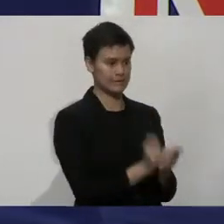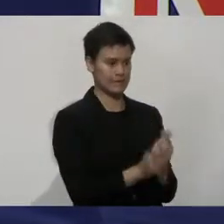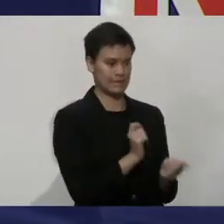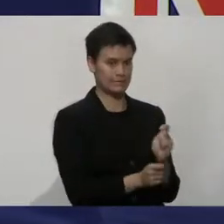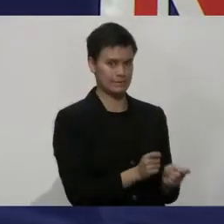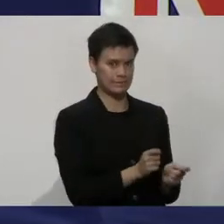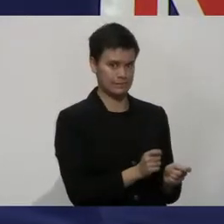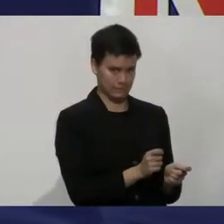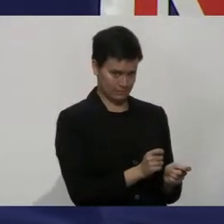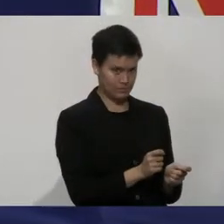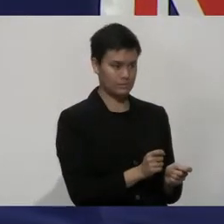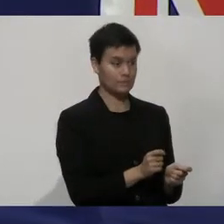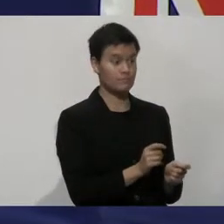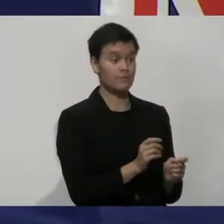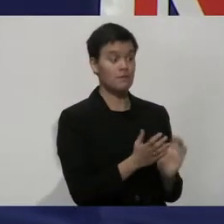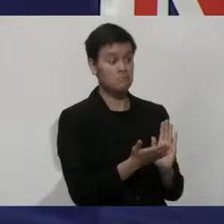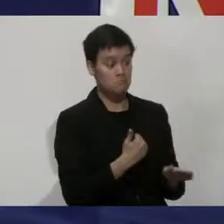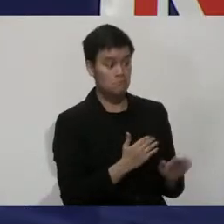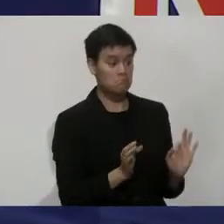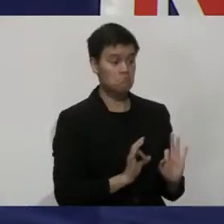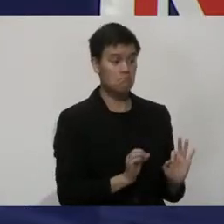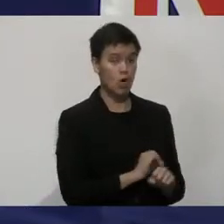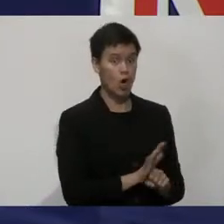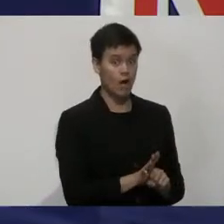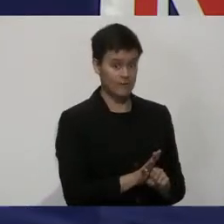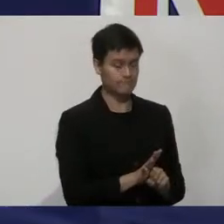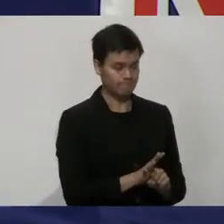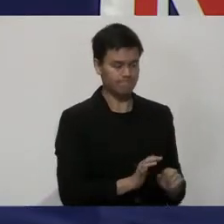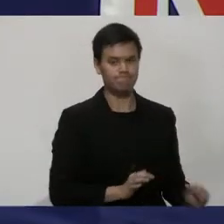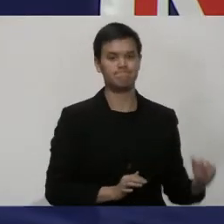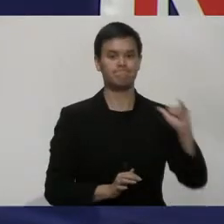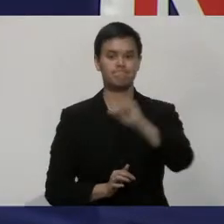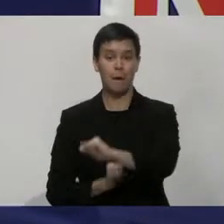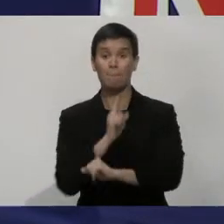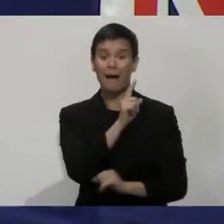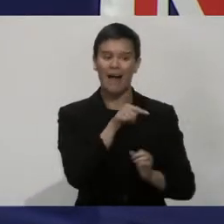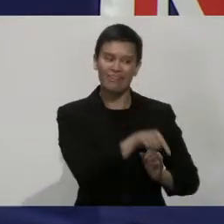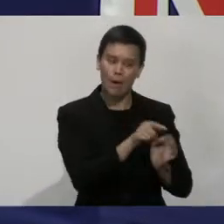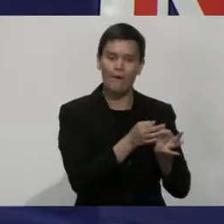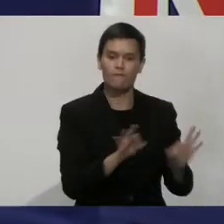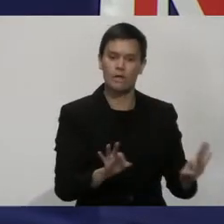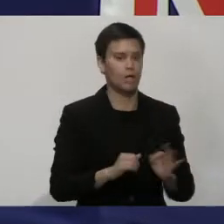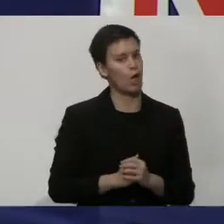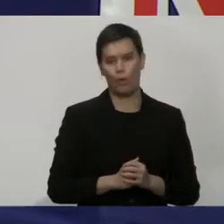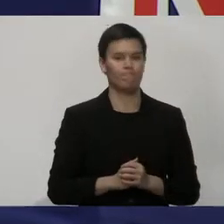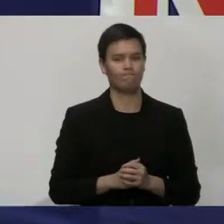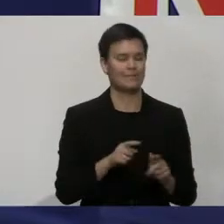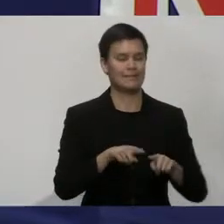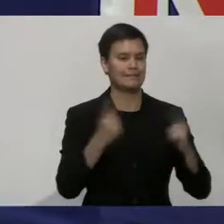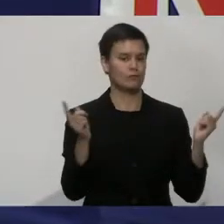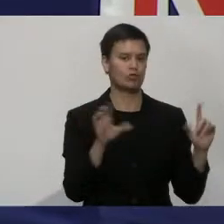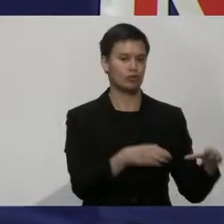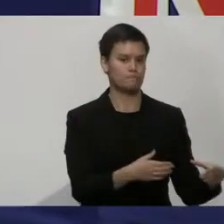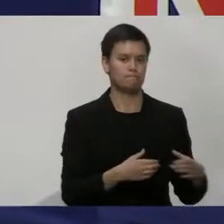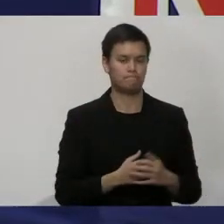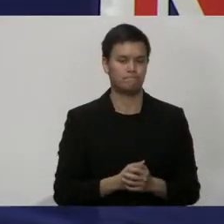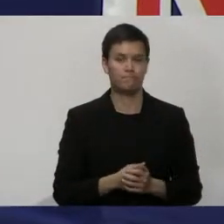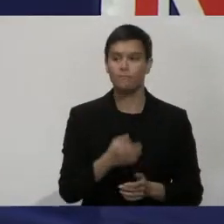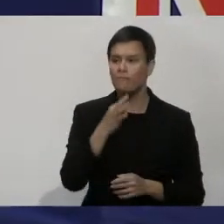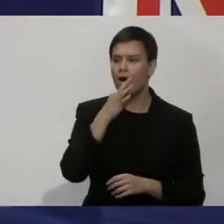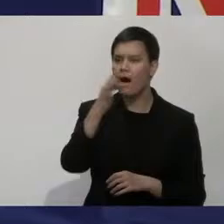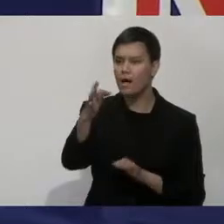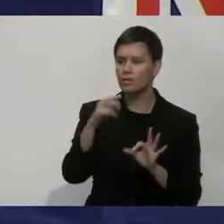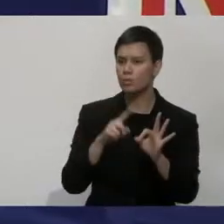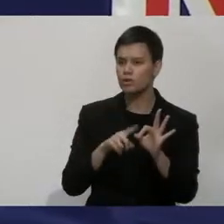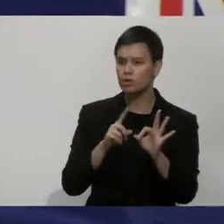test, and people can get that done, but they have to pay for that privately. Can you follow in the footsteps of the magnificent nation of Australia and